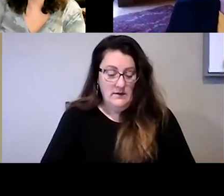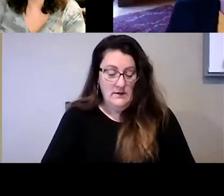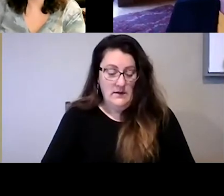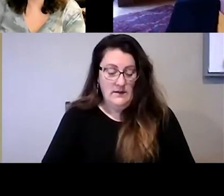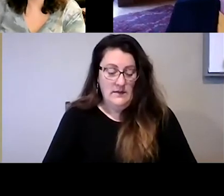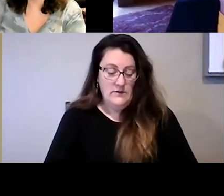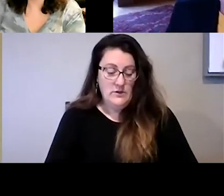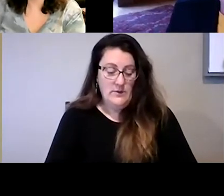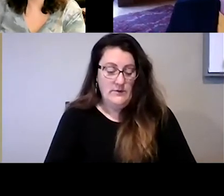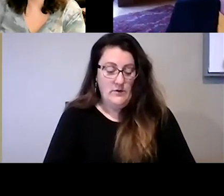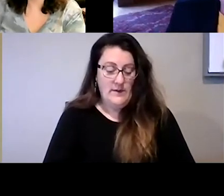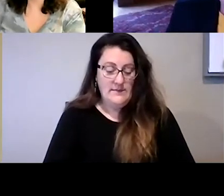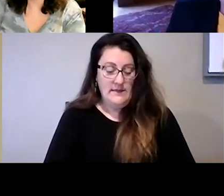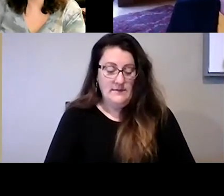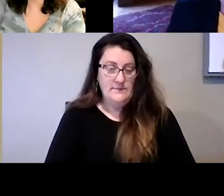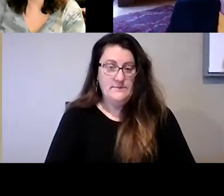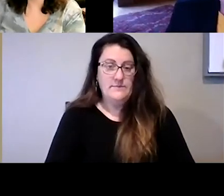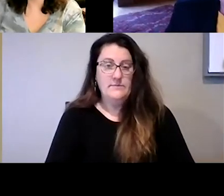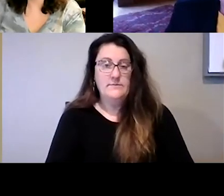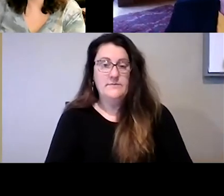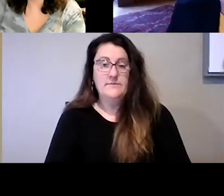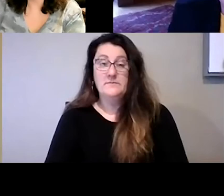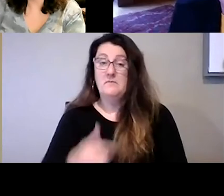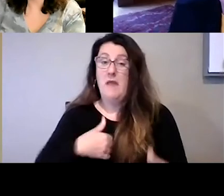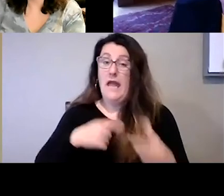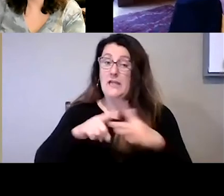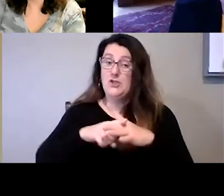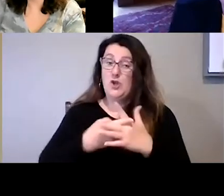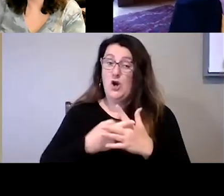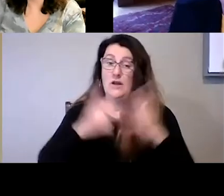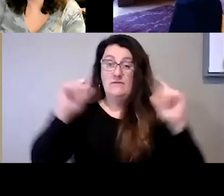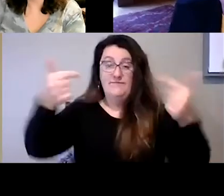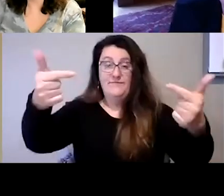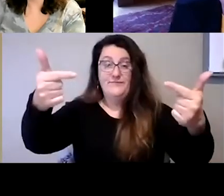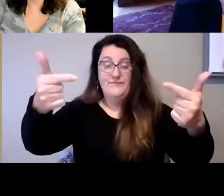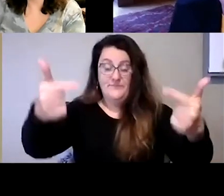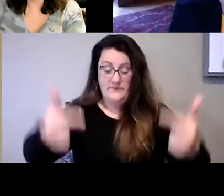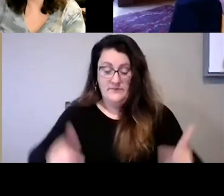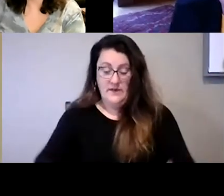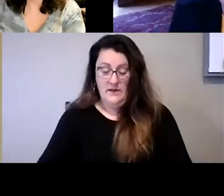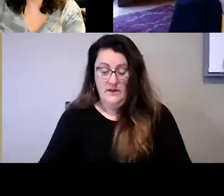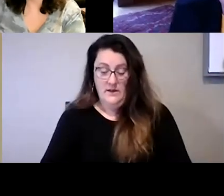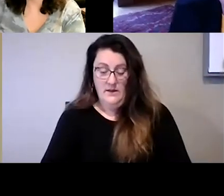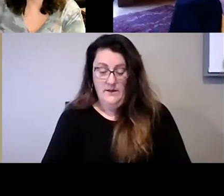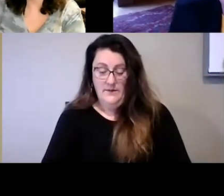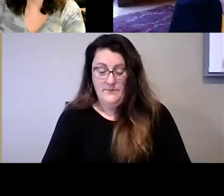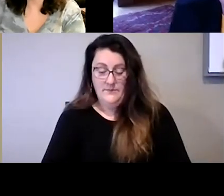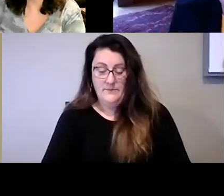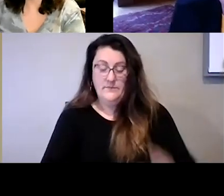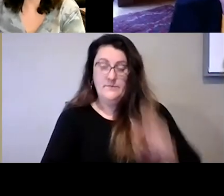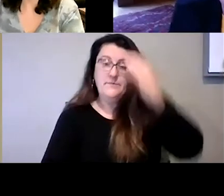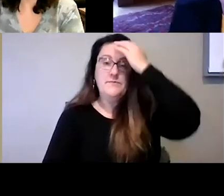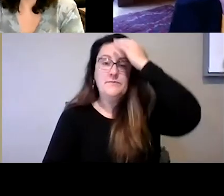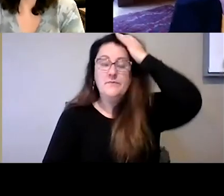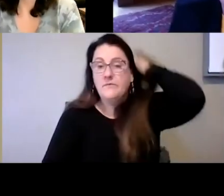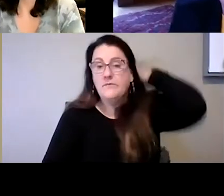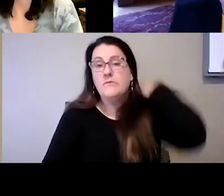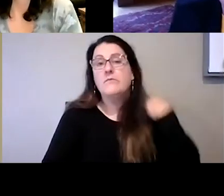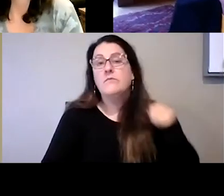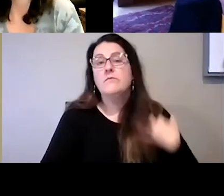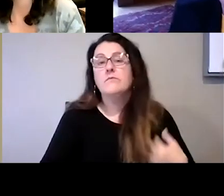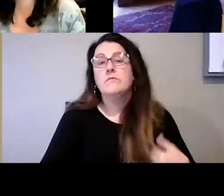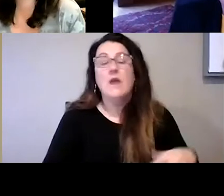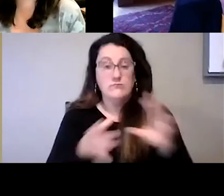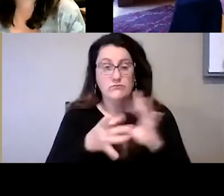Well, maybe I could just start and then I'll turn it over to Tori and Ada, which is, and I've said this before, so this is